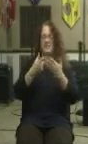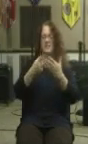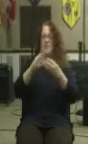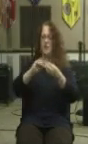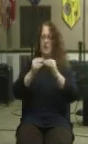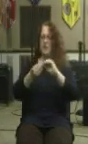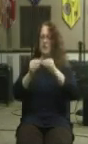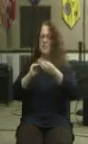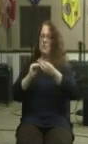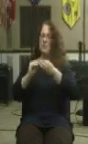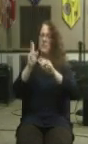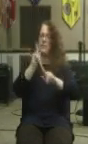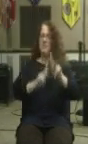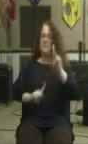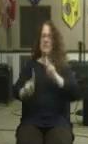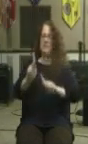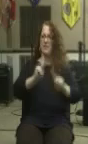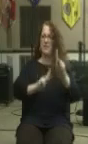Let's number them.